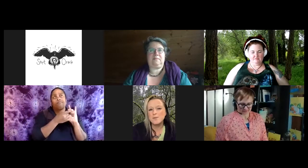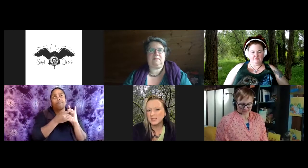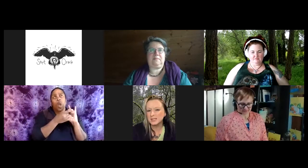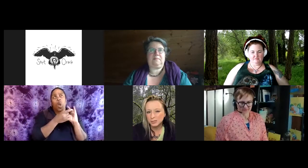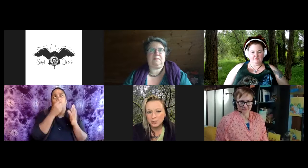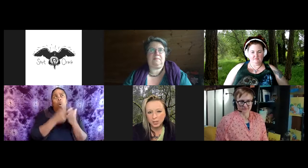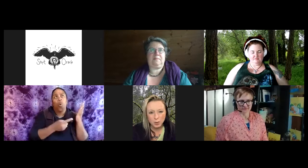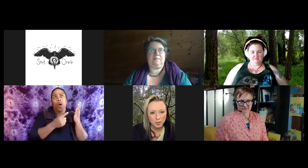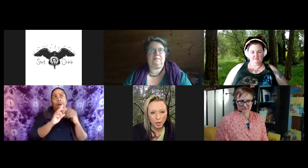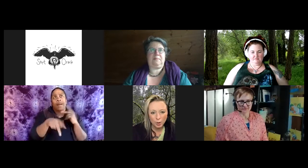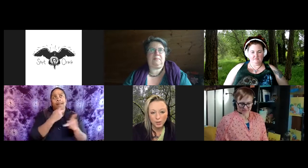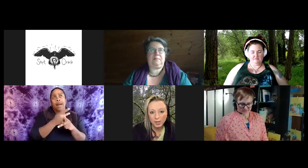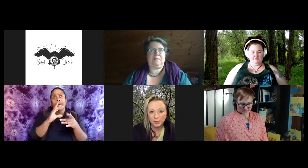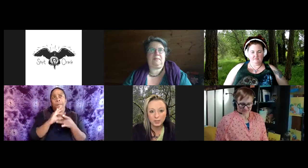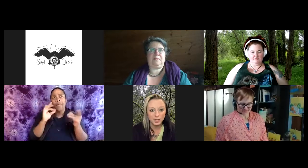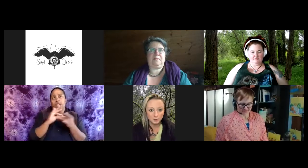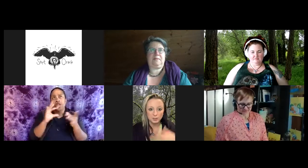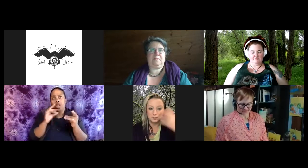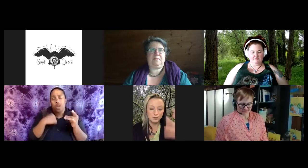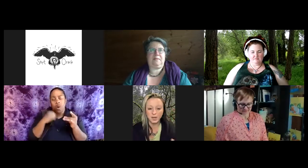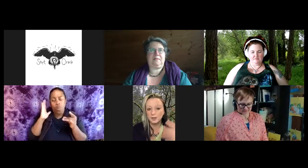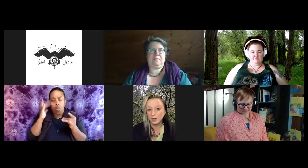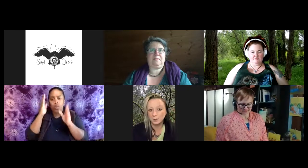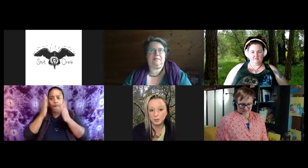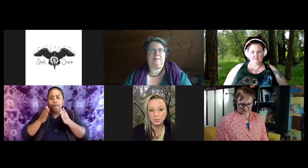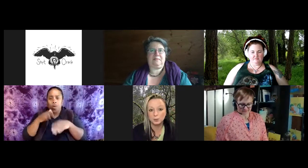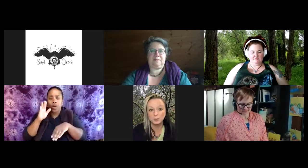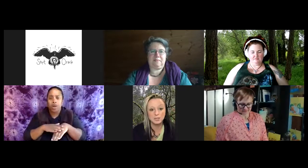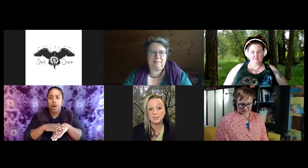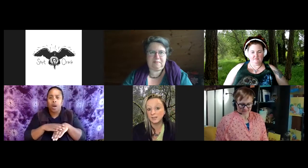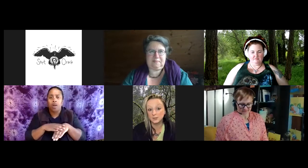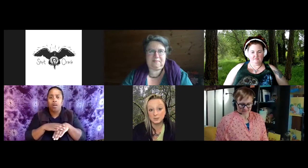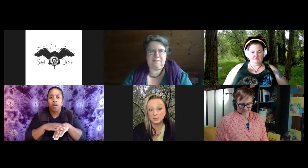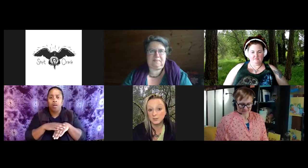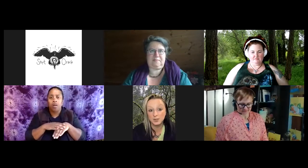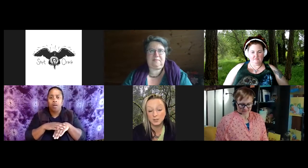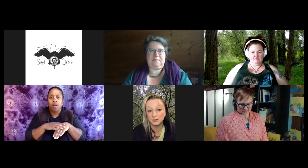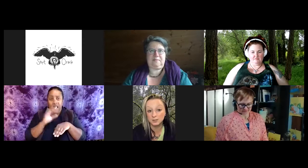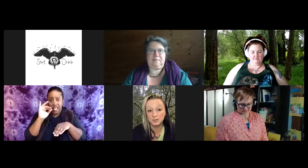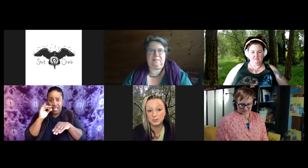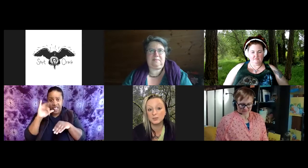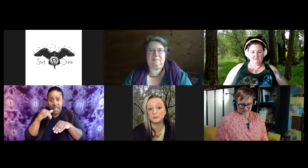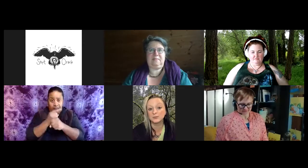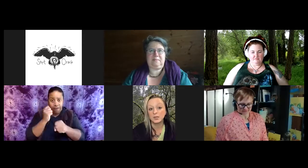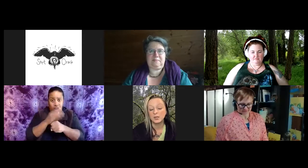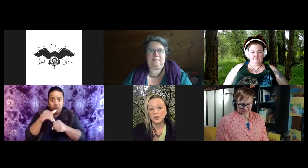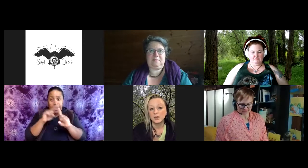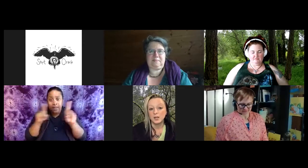of message I want to hone in and convey during my ritual, because that differs every year a little bit